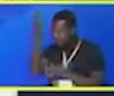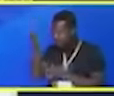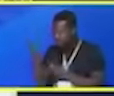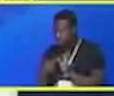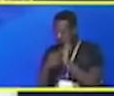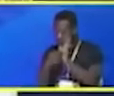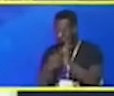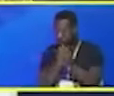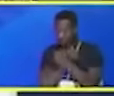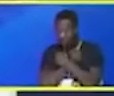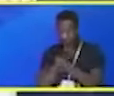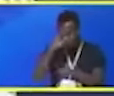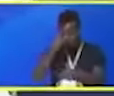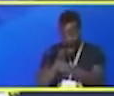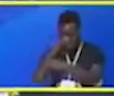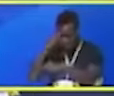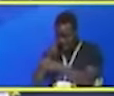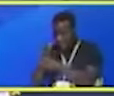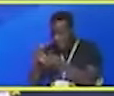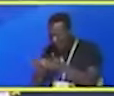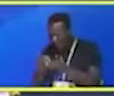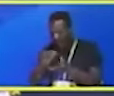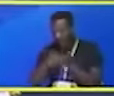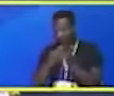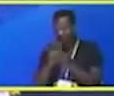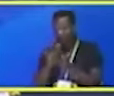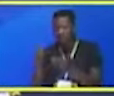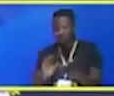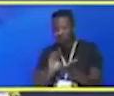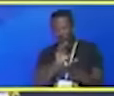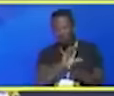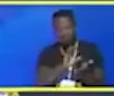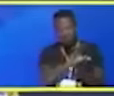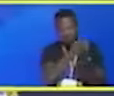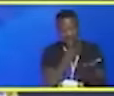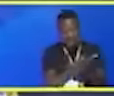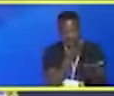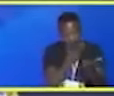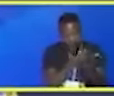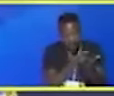their love for sons by giving them things that money cannot buy.